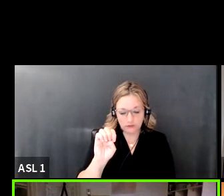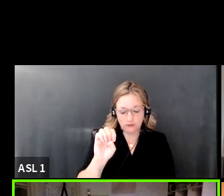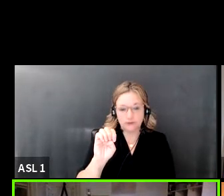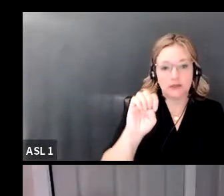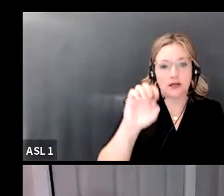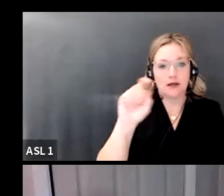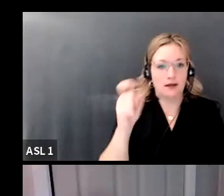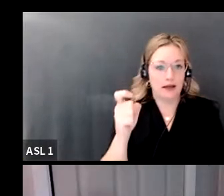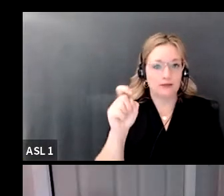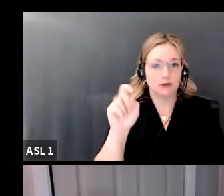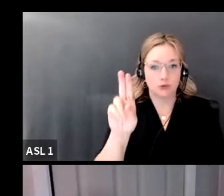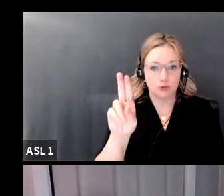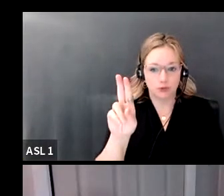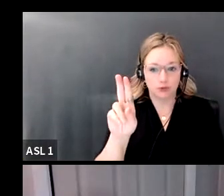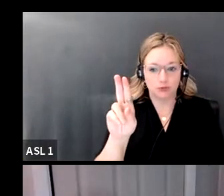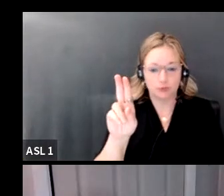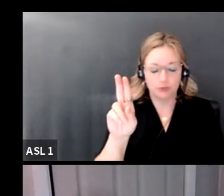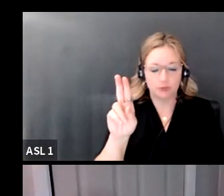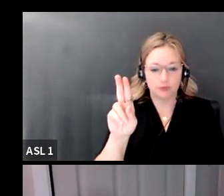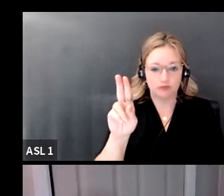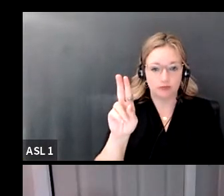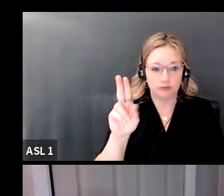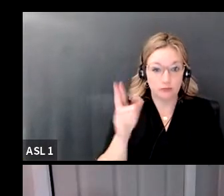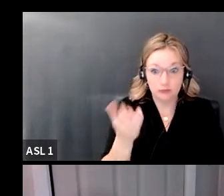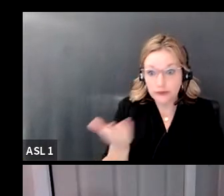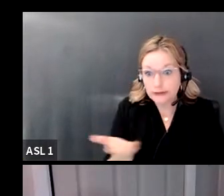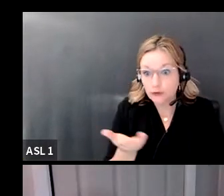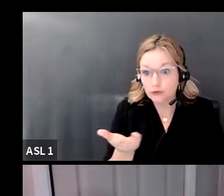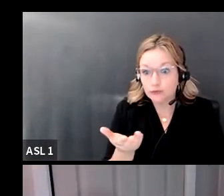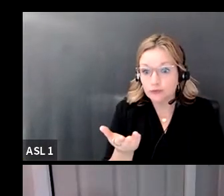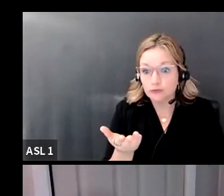if they are present